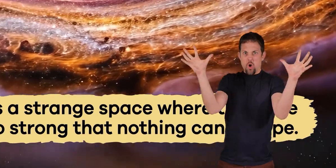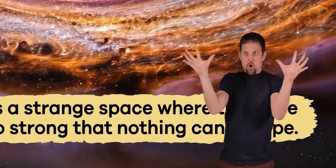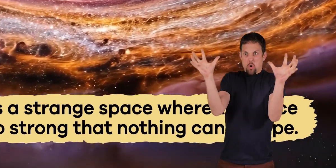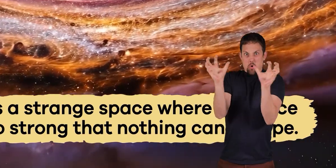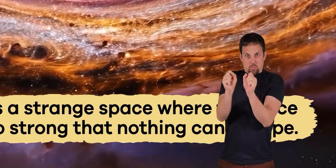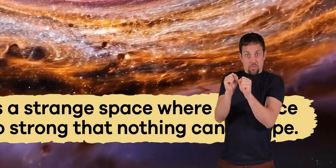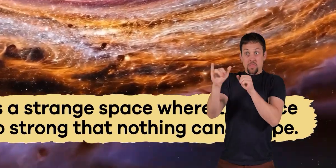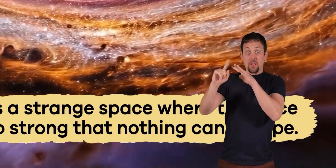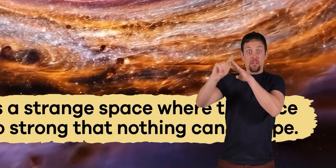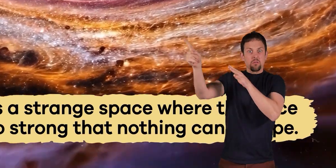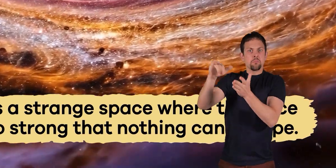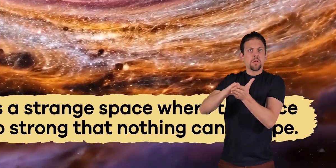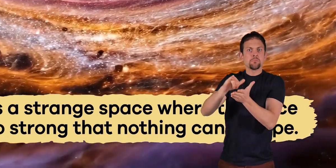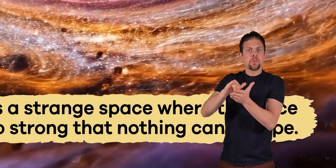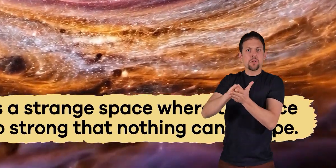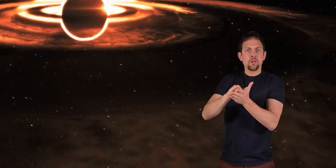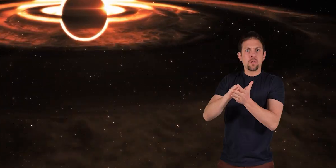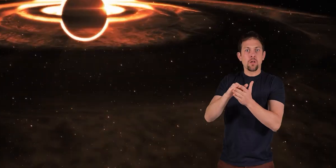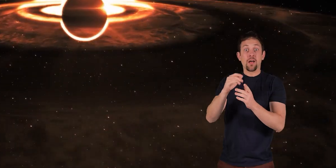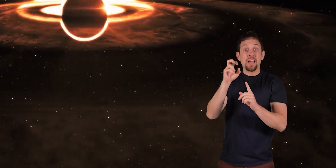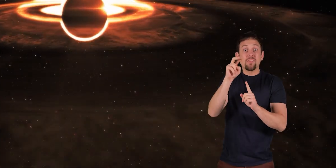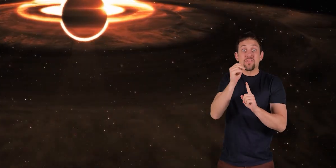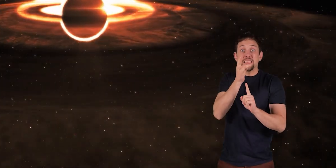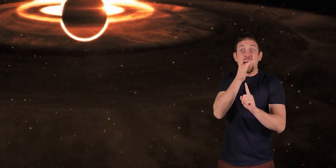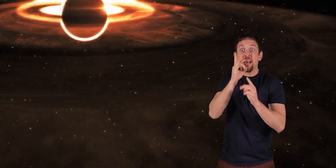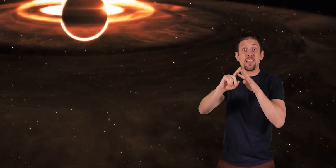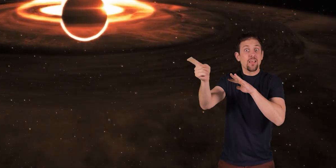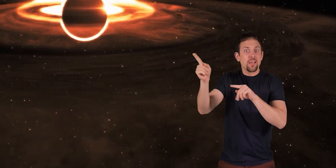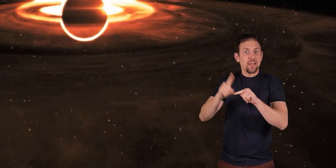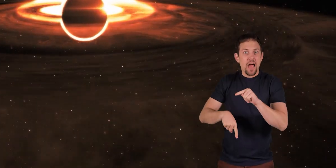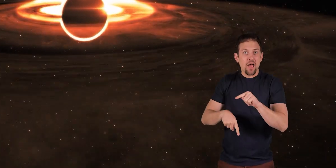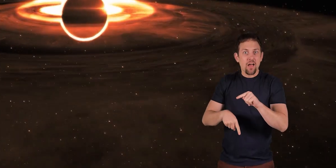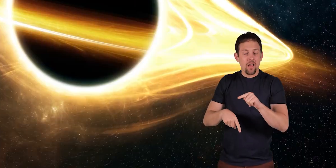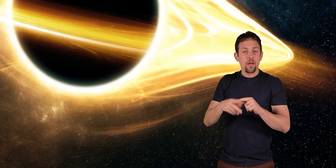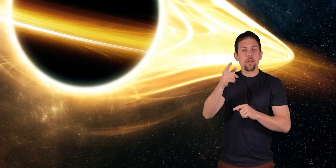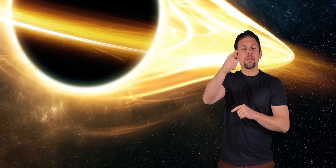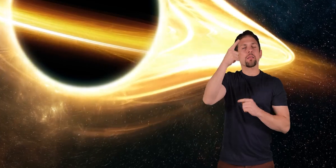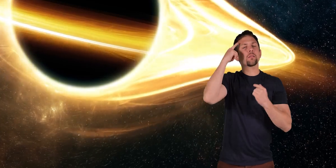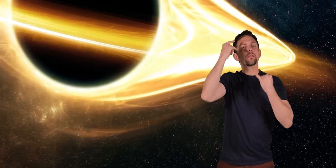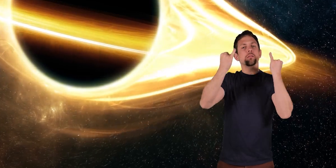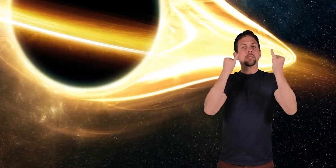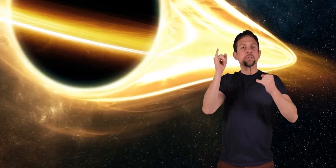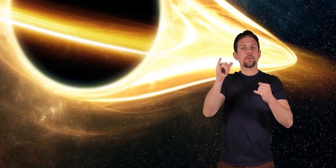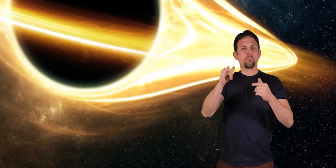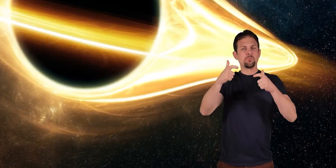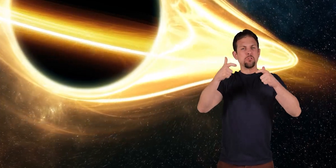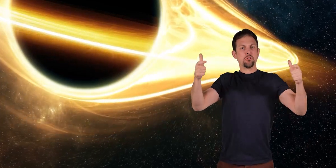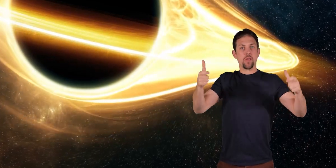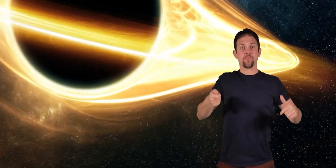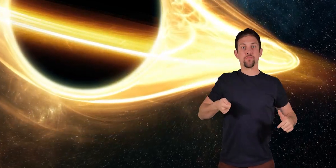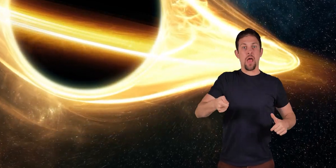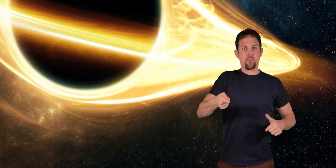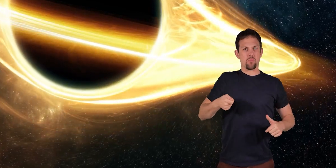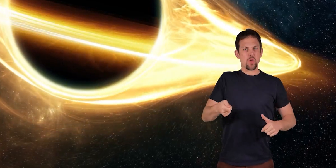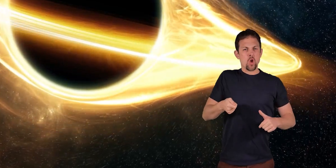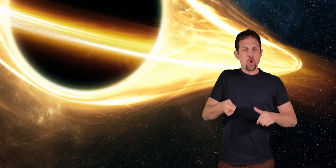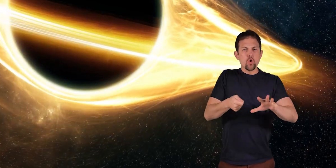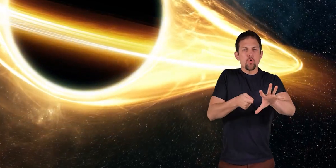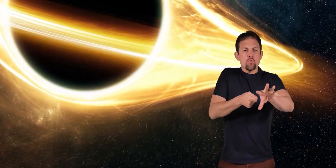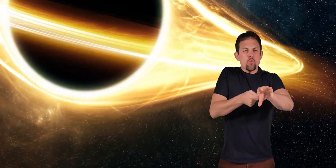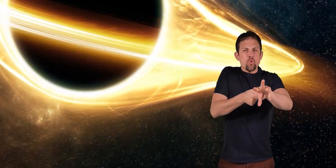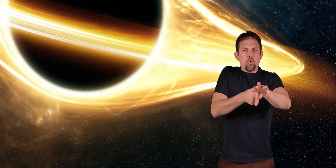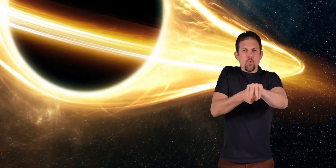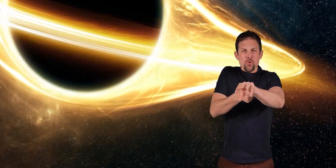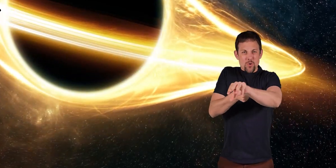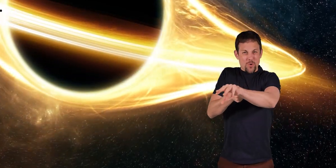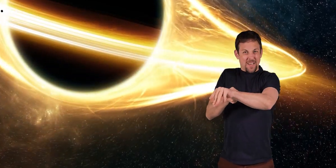that nothing can escape, not even light. Think of it like a giant vacuum cleaner that